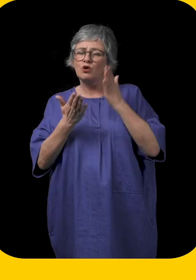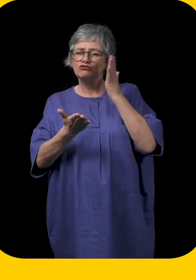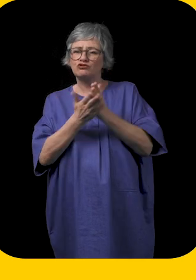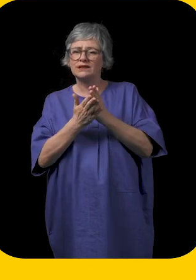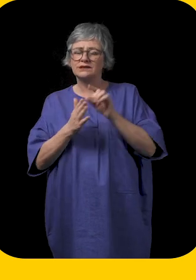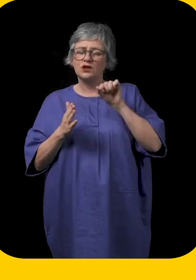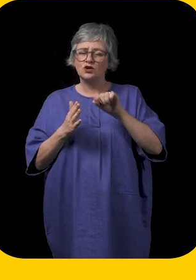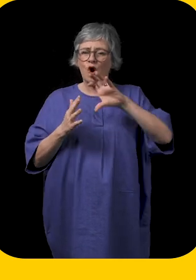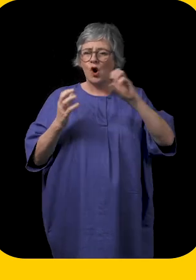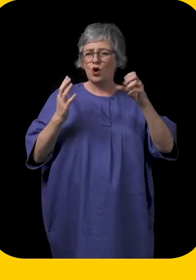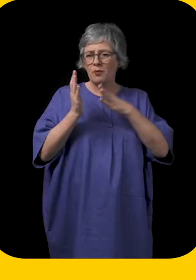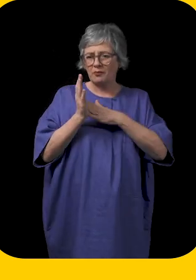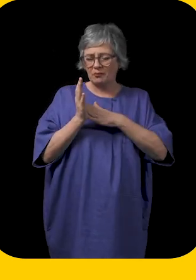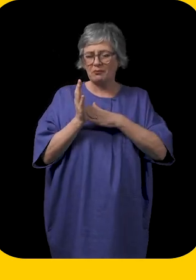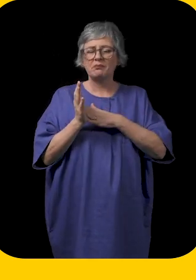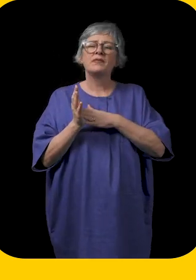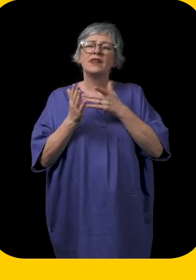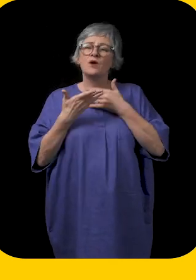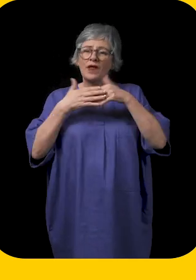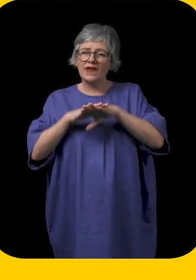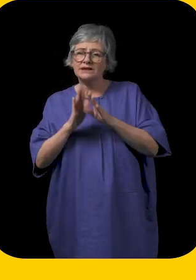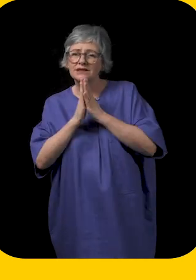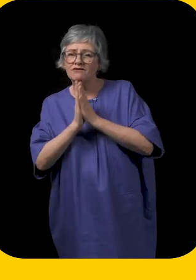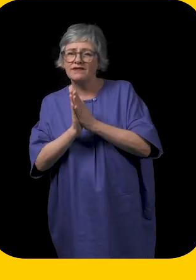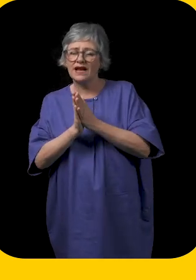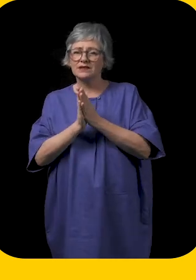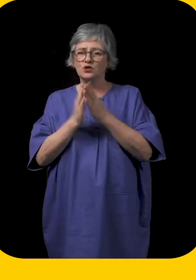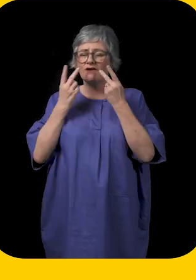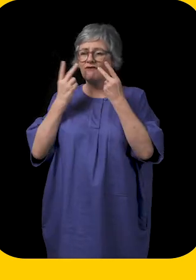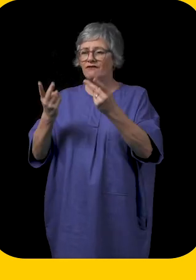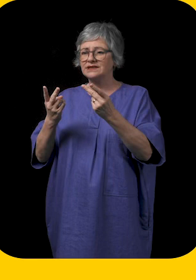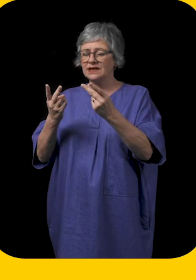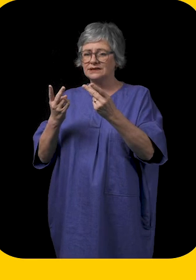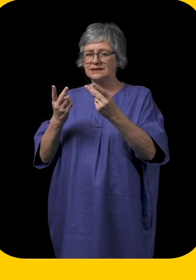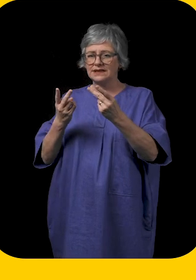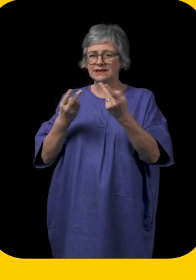at scottishbooktrust.com. If you'd like to learn more about interfaith dialogue,